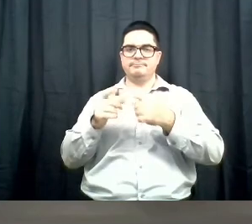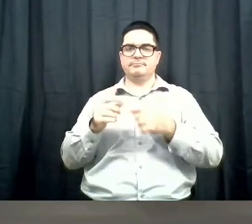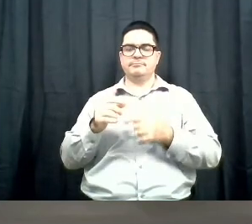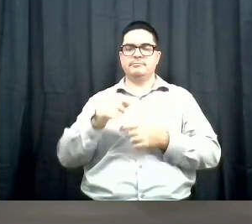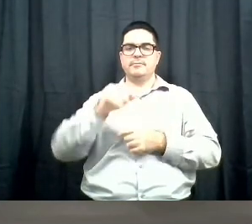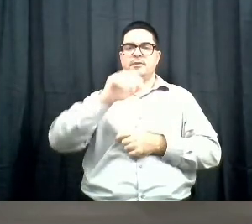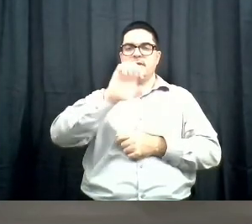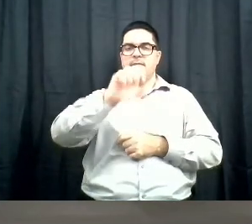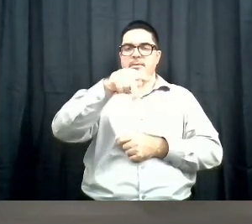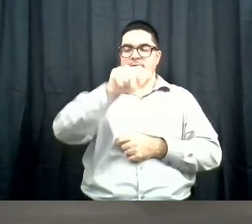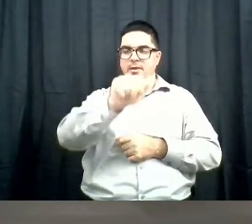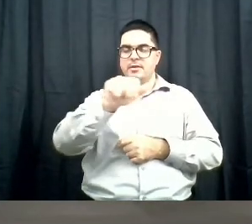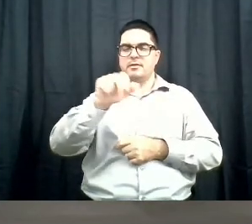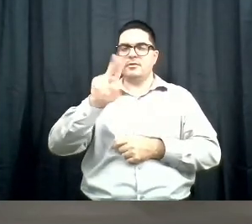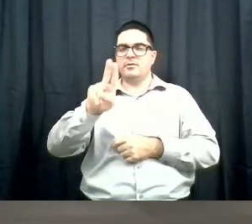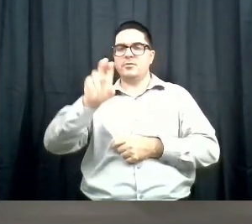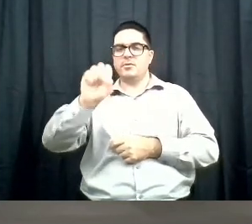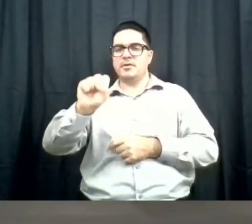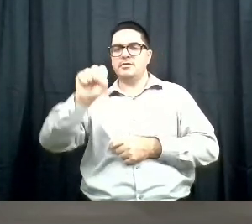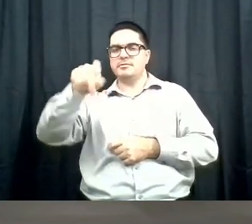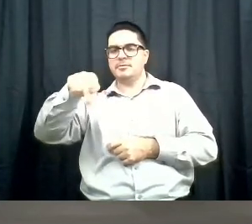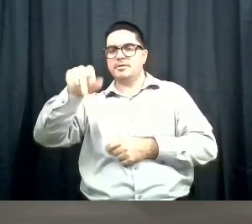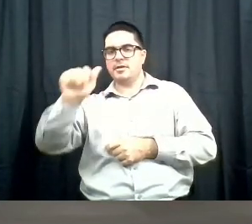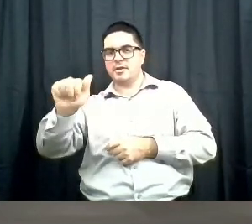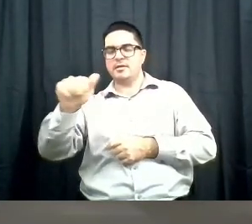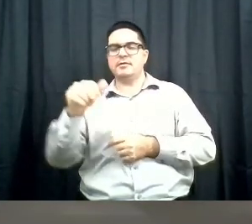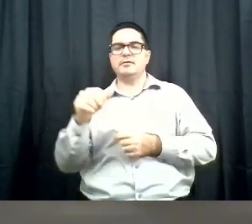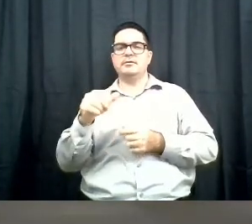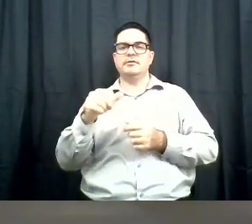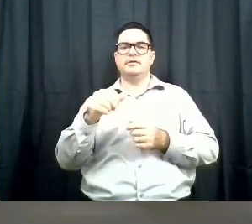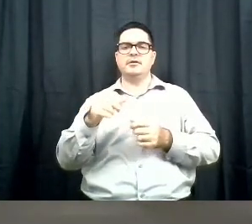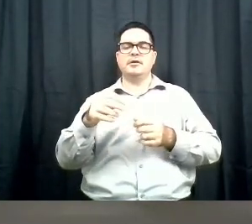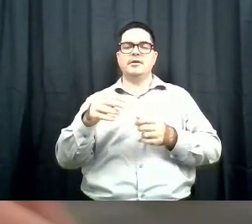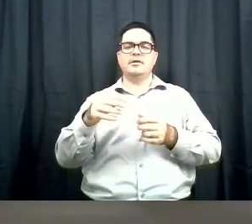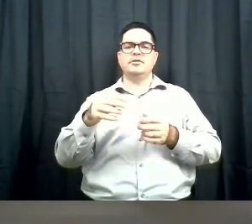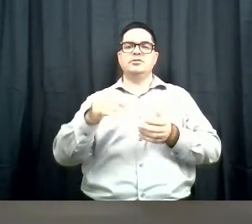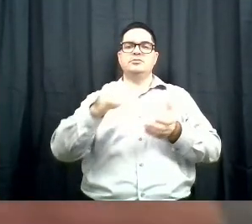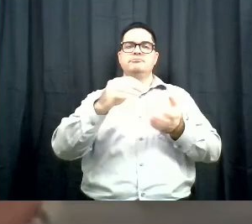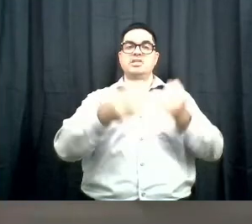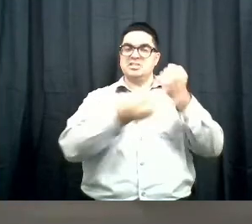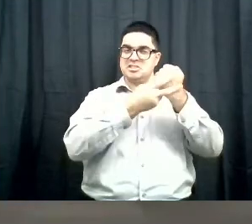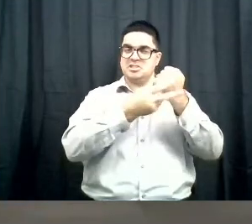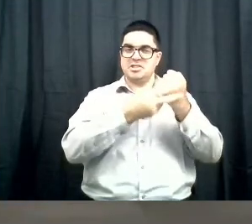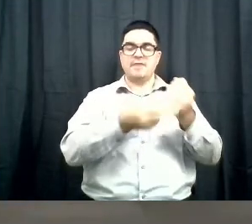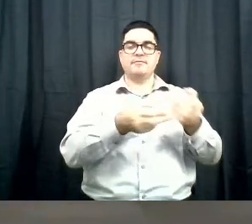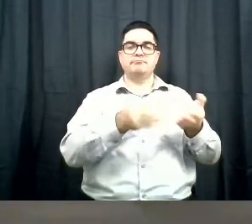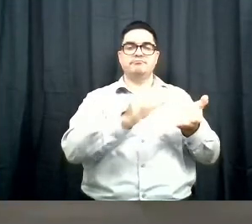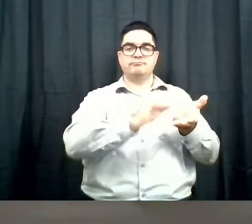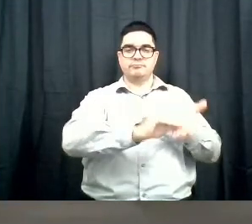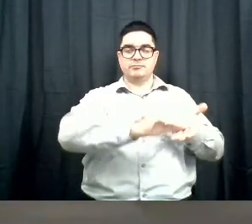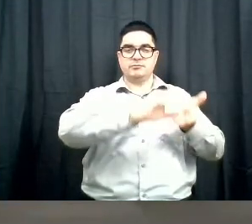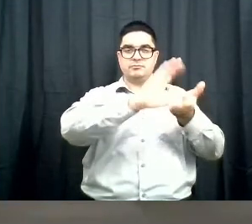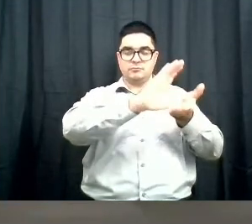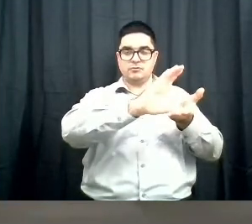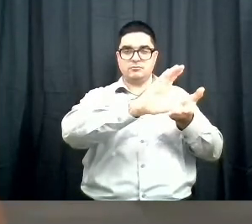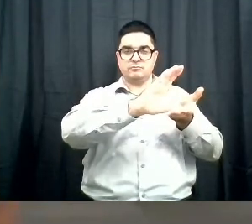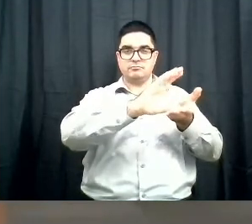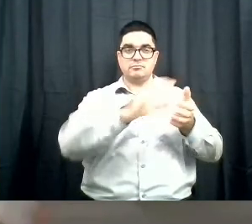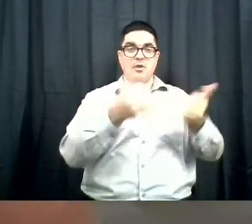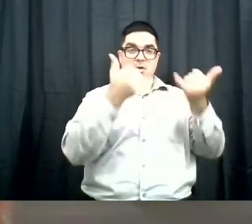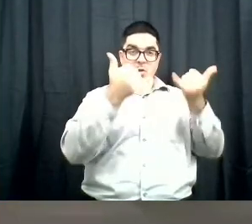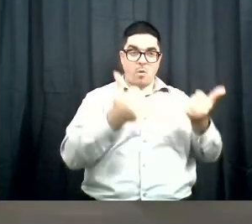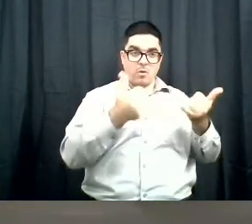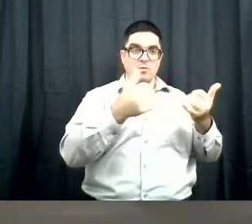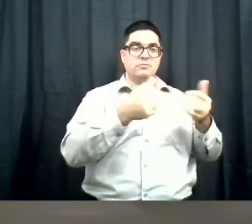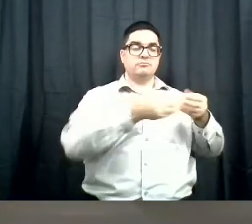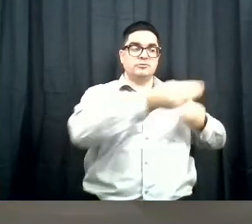which achieved $380 million in savings, and it's seeking to achieve additional savings through the refunding transaction today that was approved. And doing so